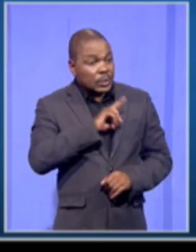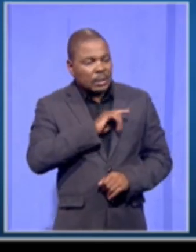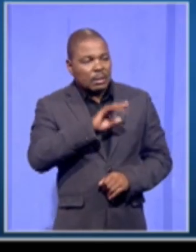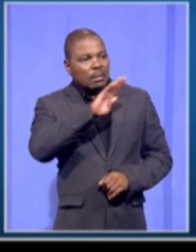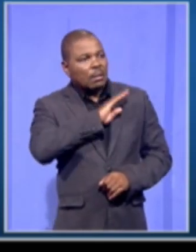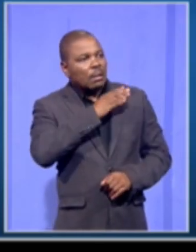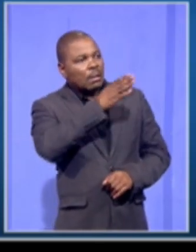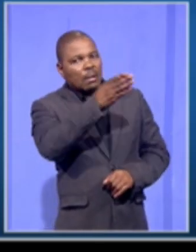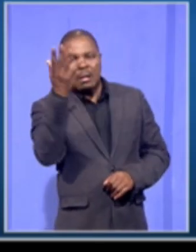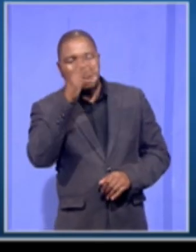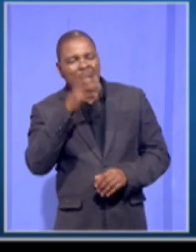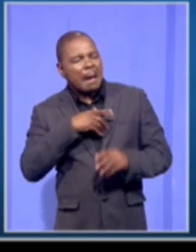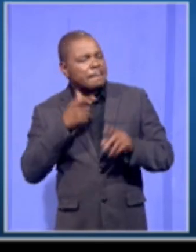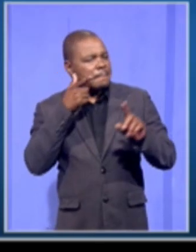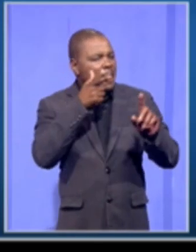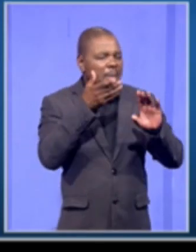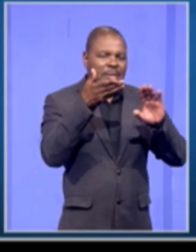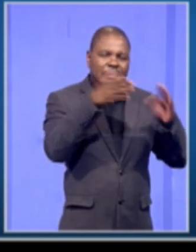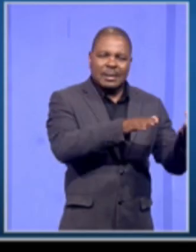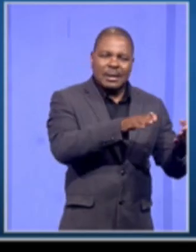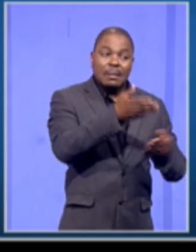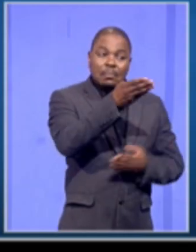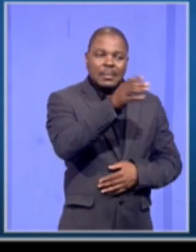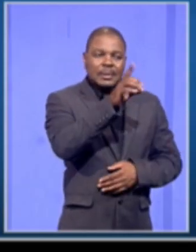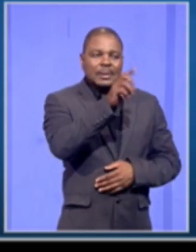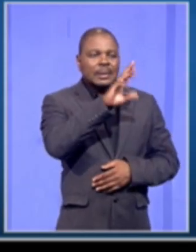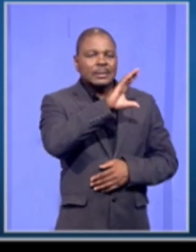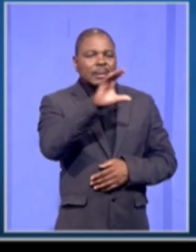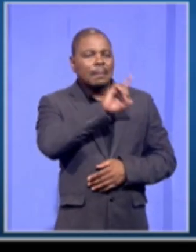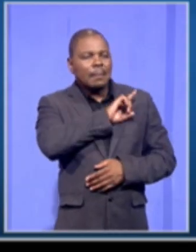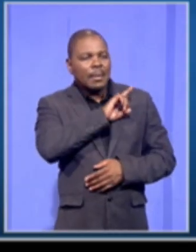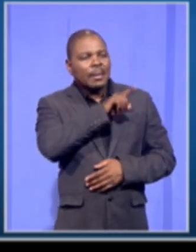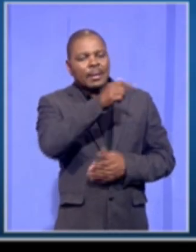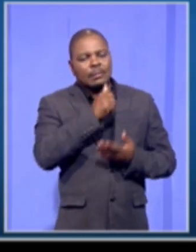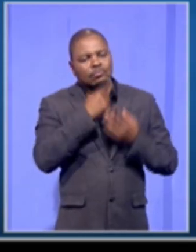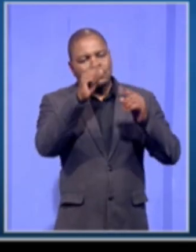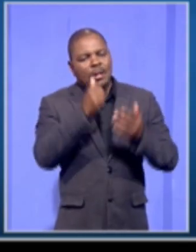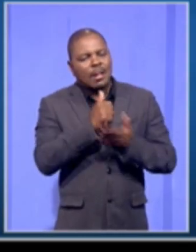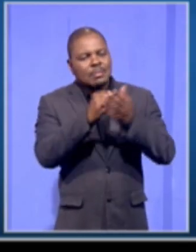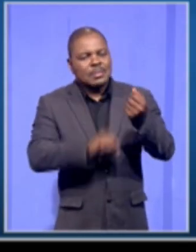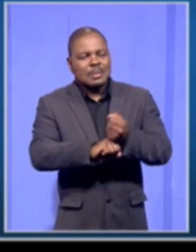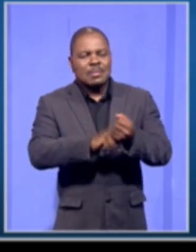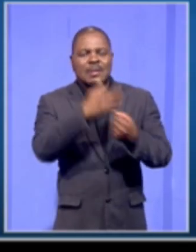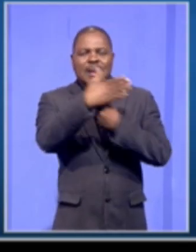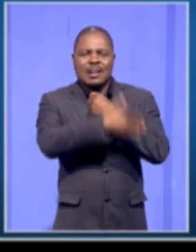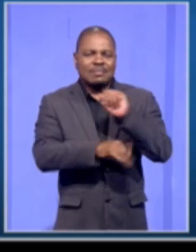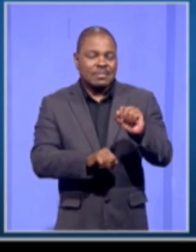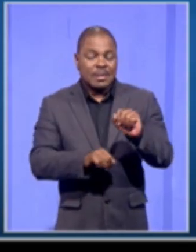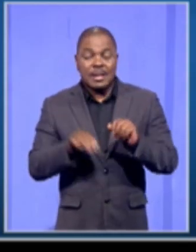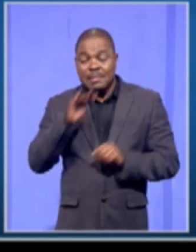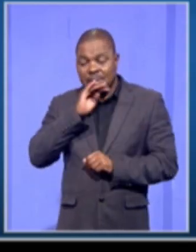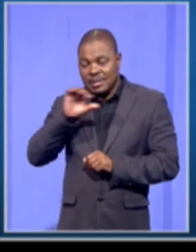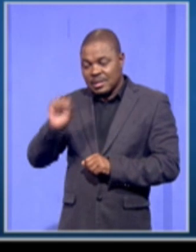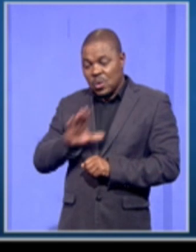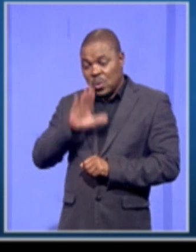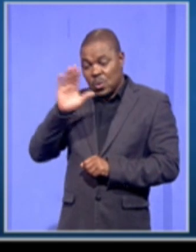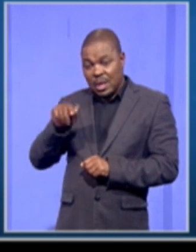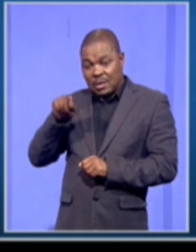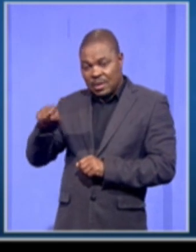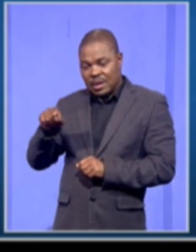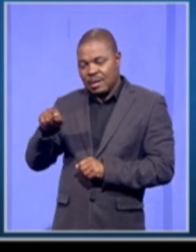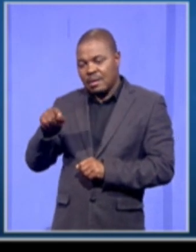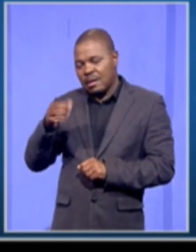ga sehlogo ka nageng ya DRC le ge ba leka go šireletša naga yeo go ipontšha gabotse gore mmušo wa Afrika Borwa o šireletša naga tša ka